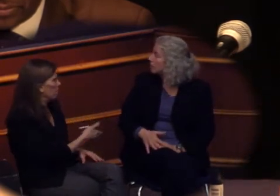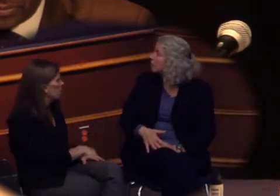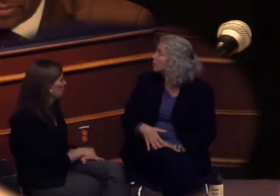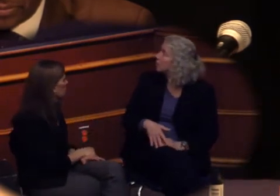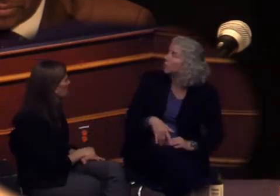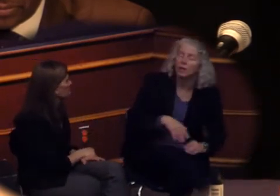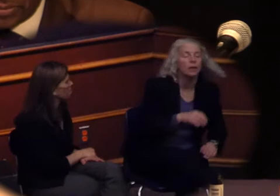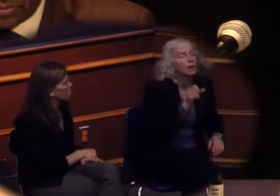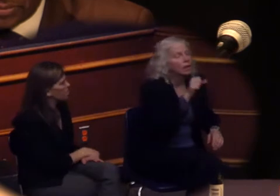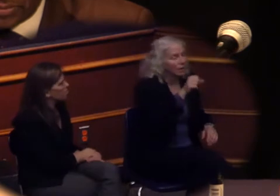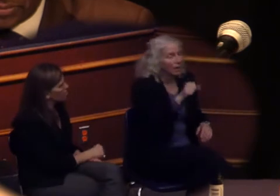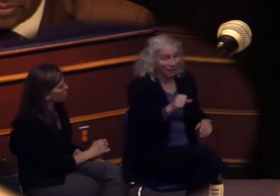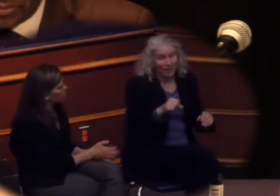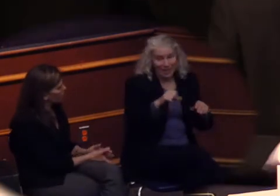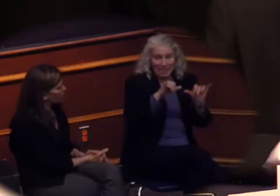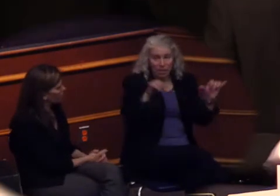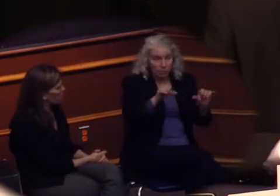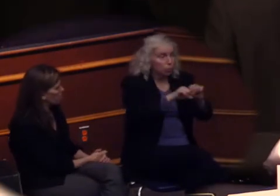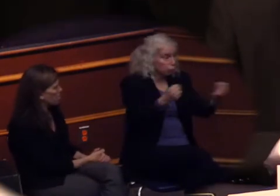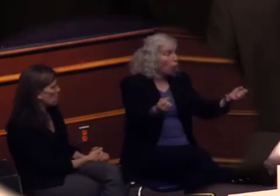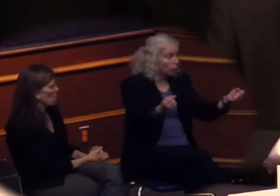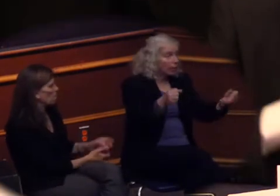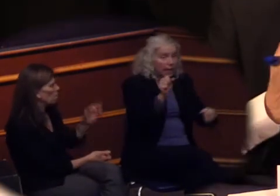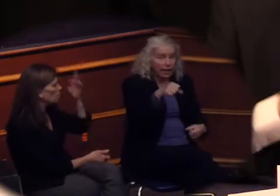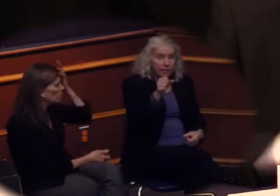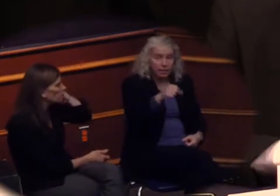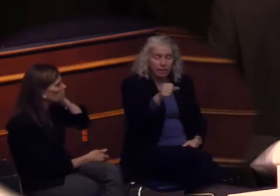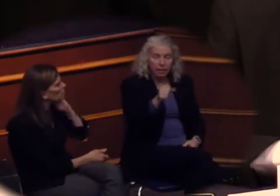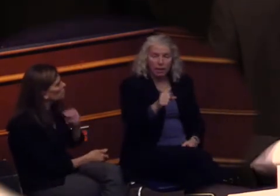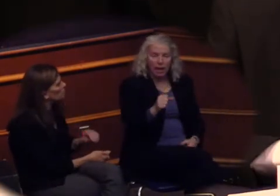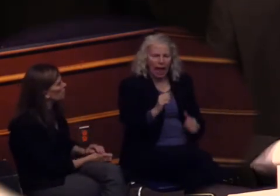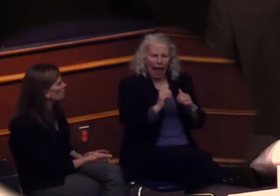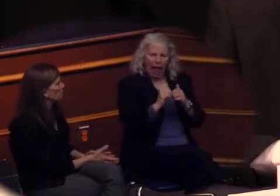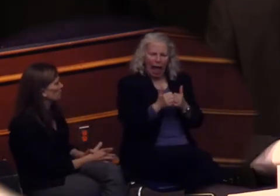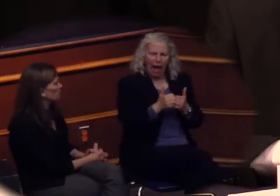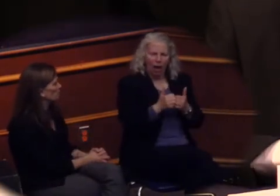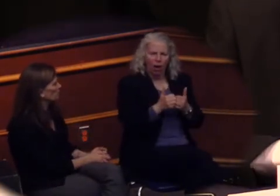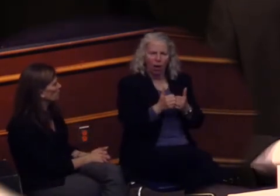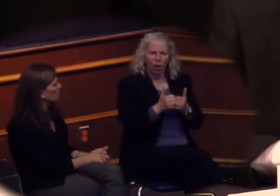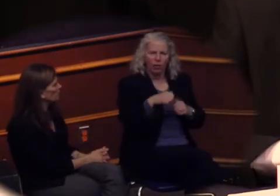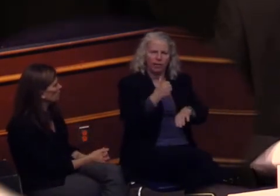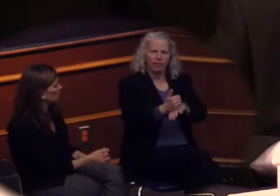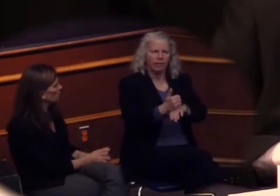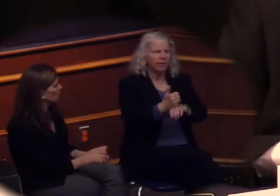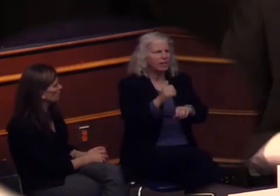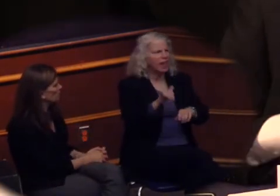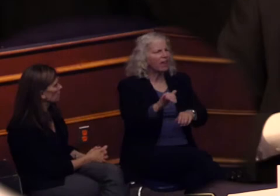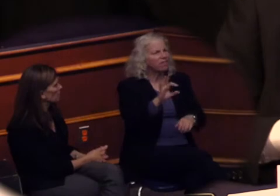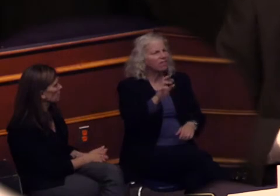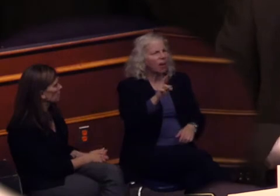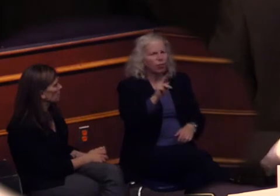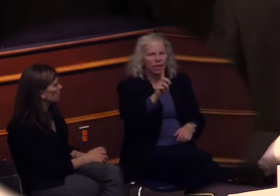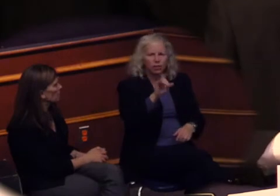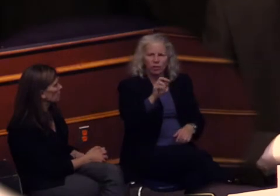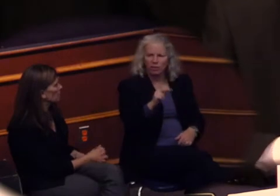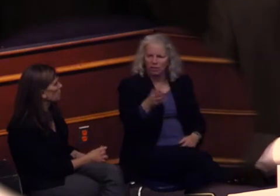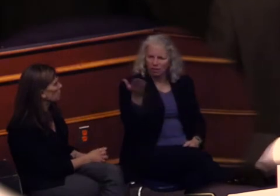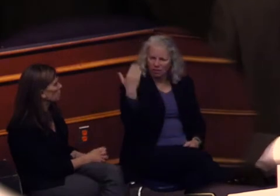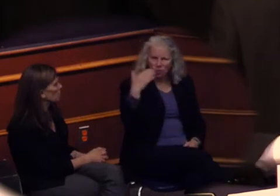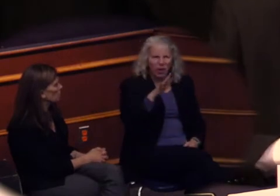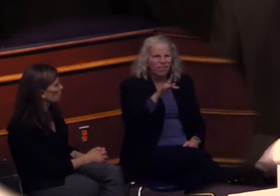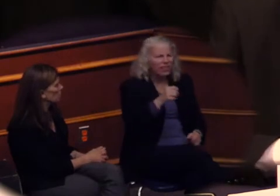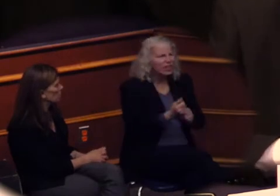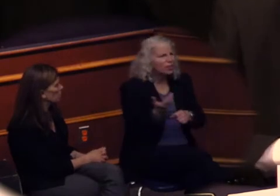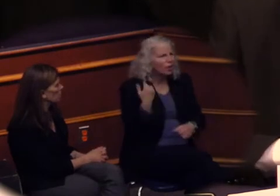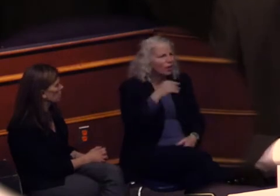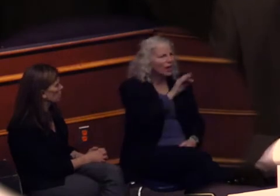Well, yes, it is broken. Actually, it came into being. The foundation budget came into being in 1993, 25 years ago,